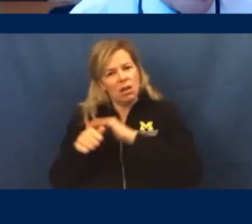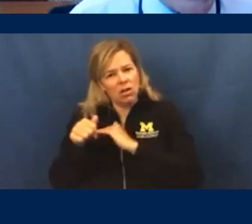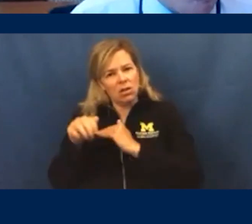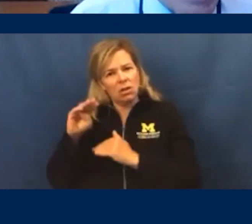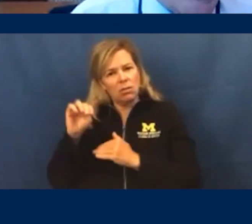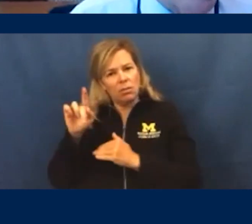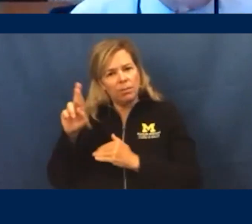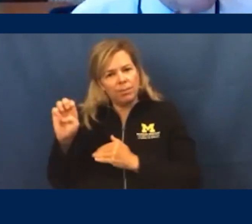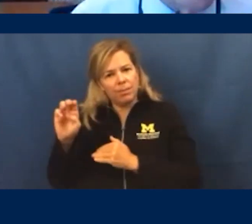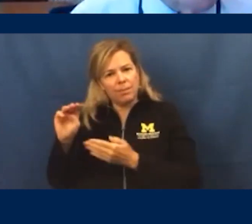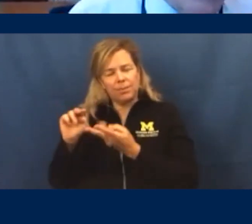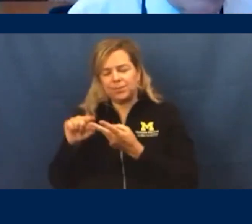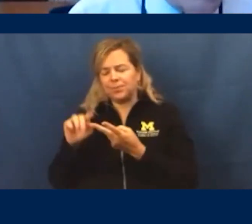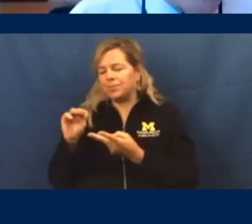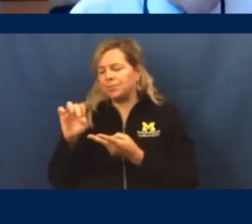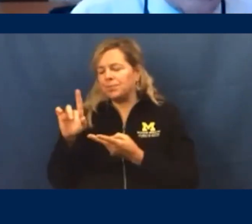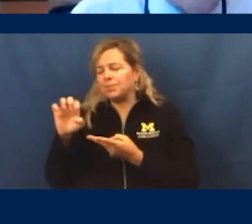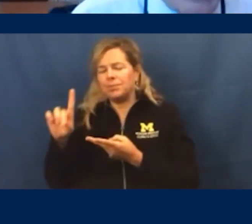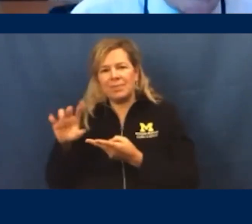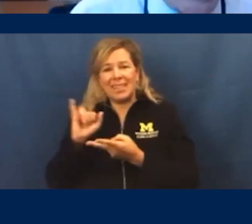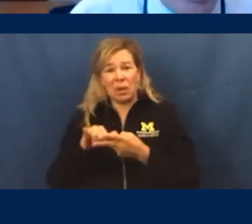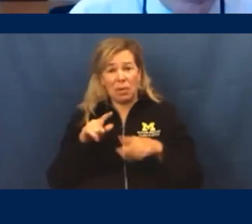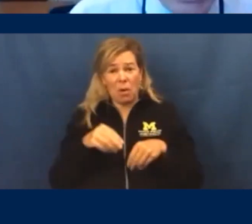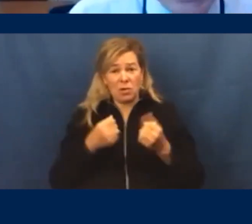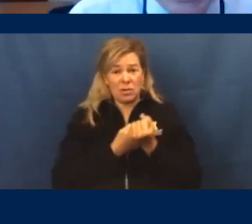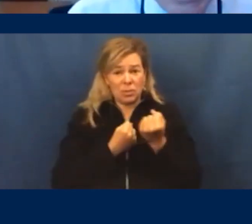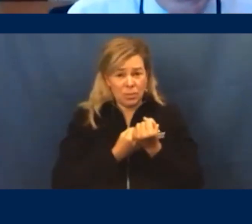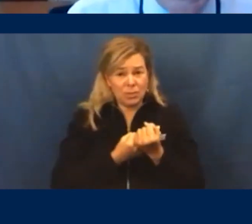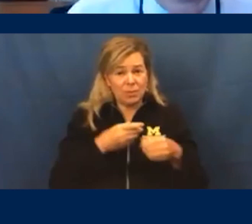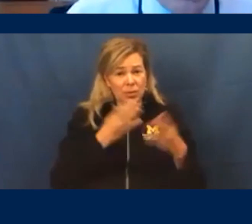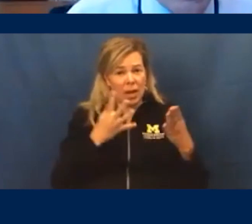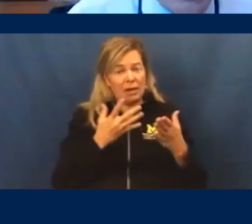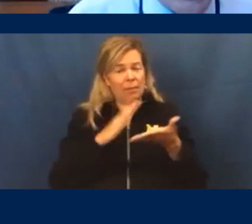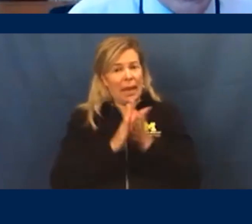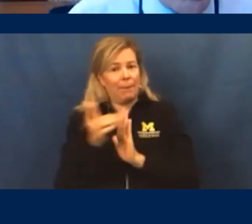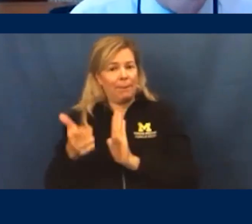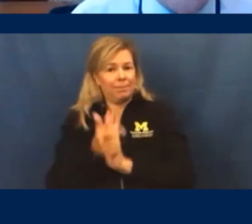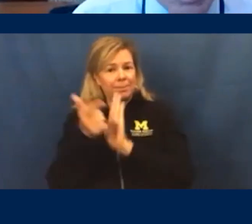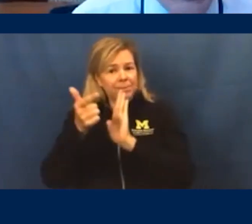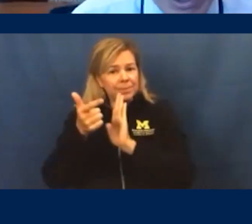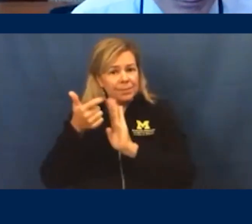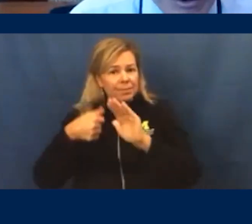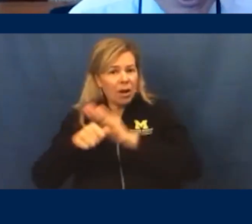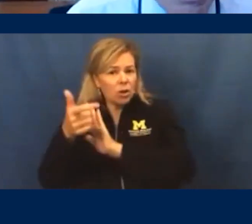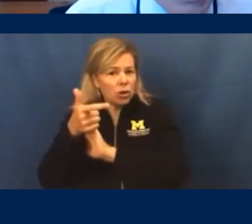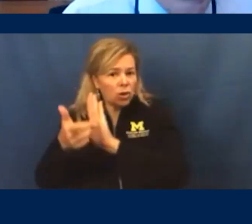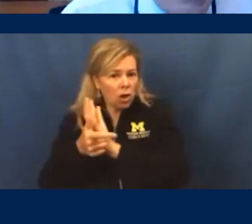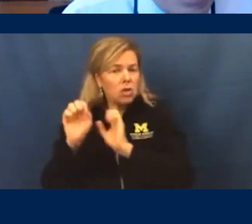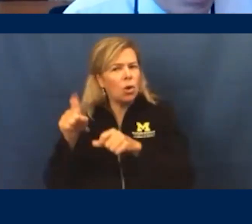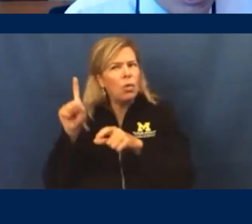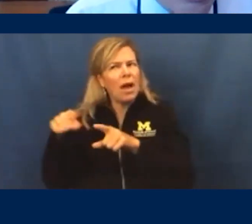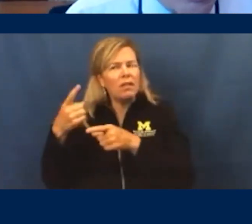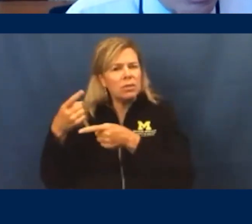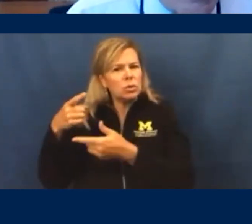we've provided in the past have been deemed illegal under that law, and we need to highlight that as one of the structural elements